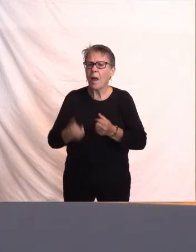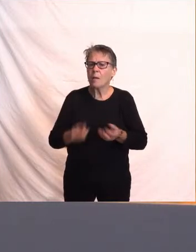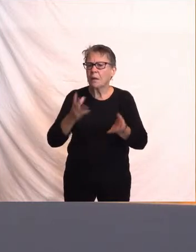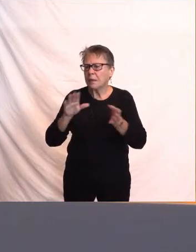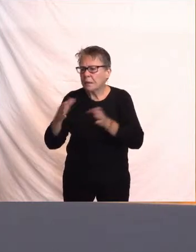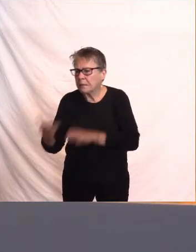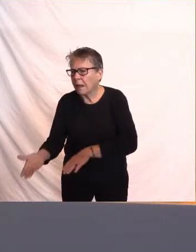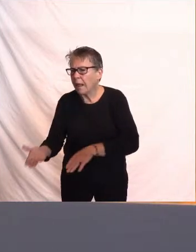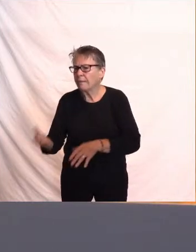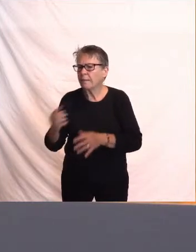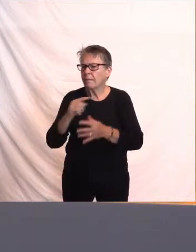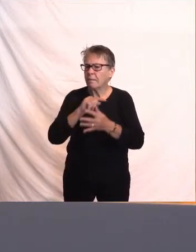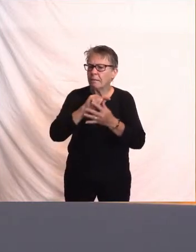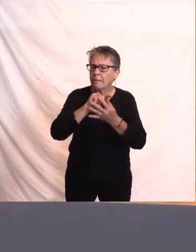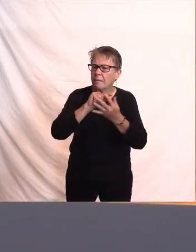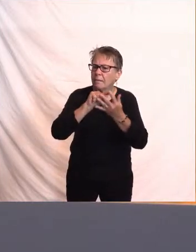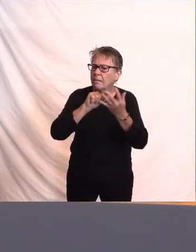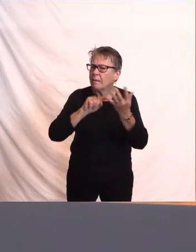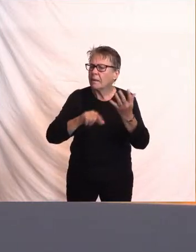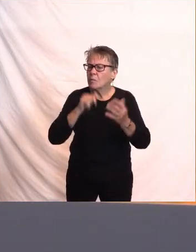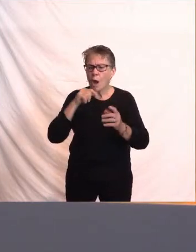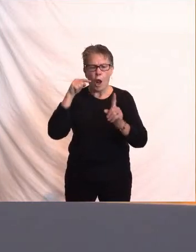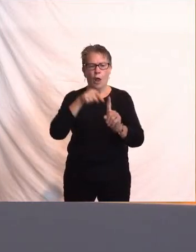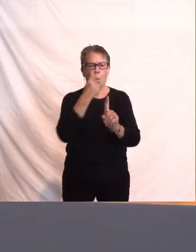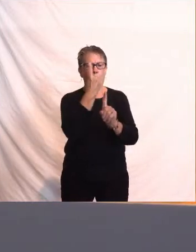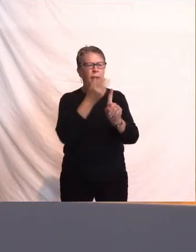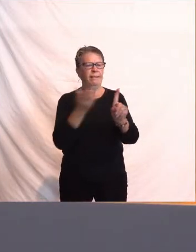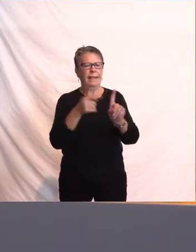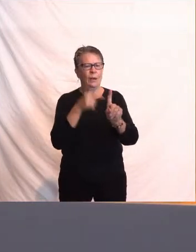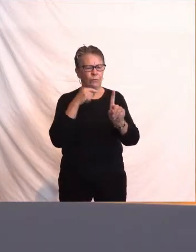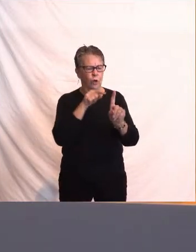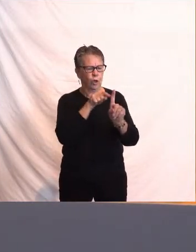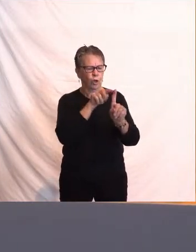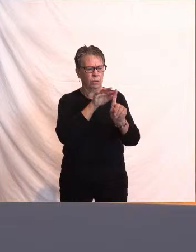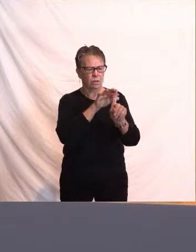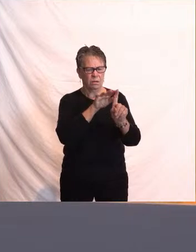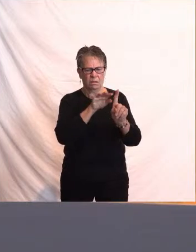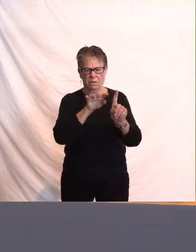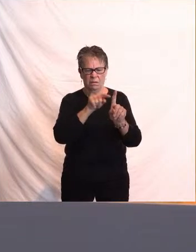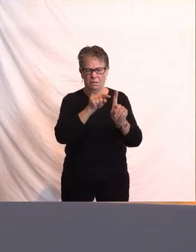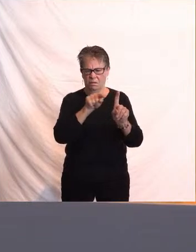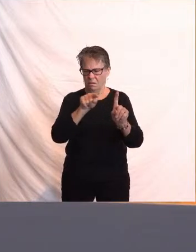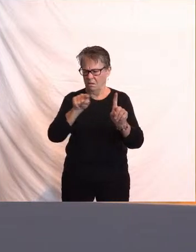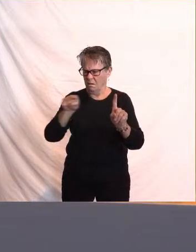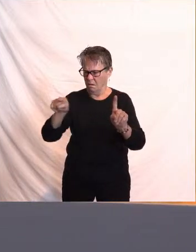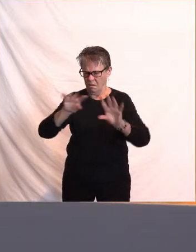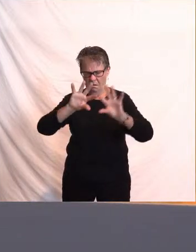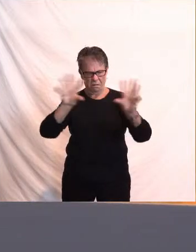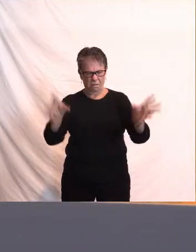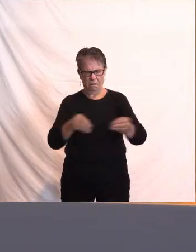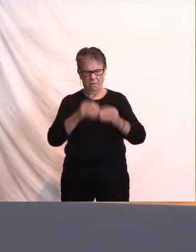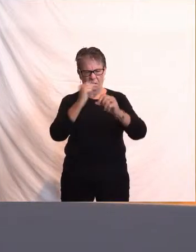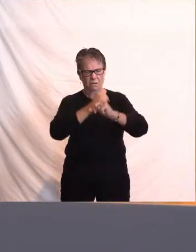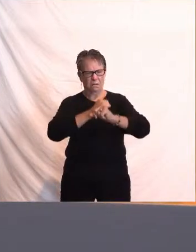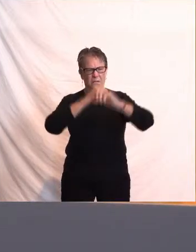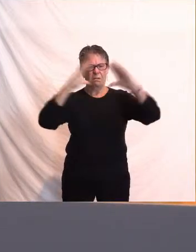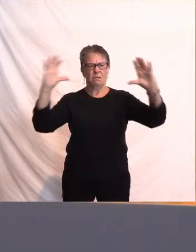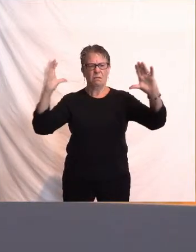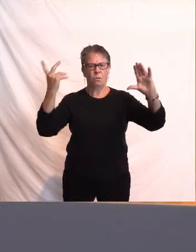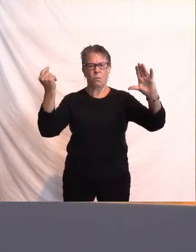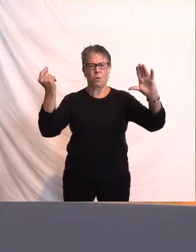just an exact number, it's where it's going, it's prevention measures. We talk about how deadly is the virus out there. And again, we're looking